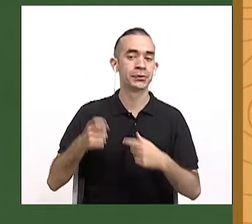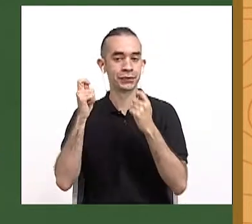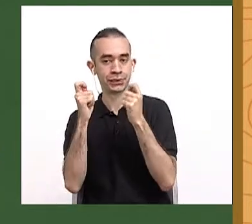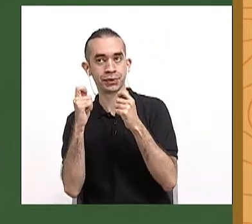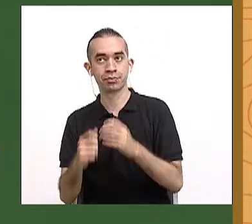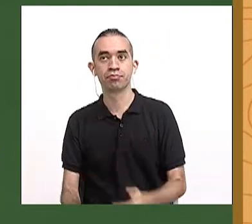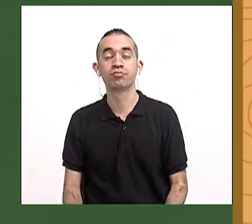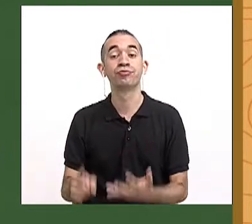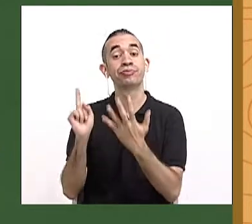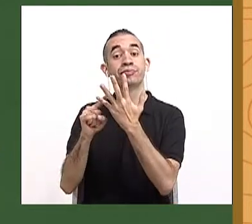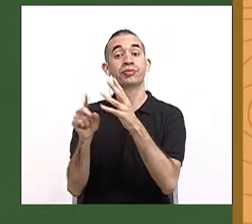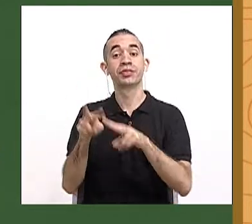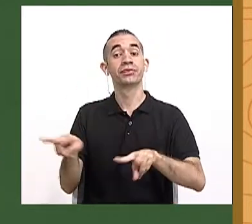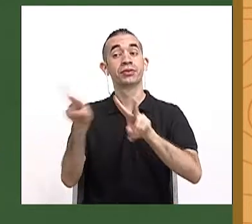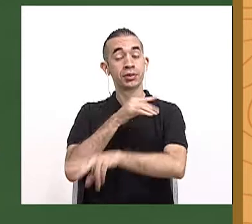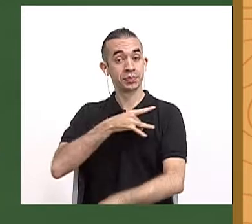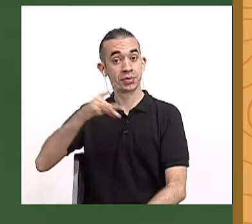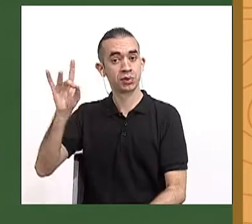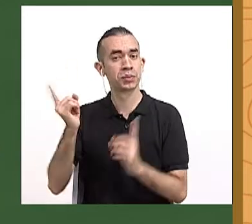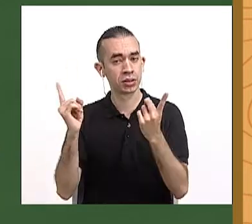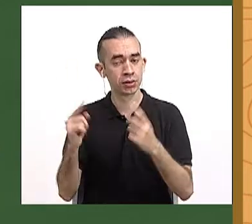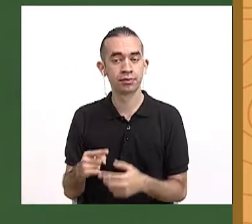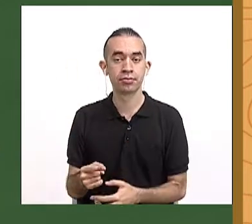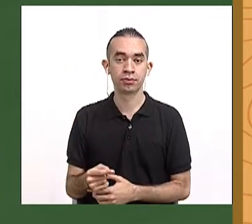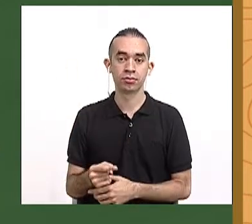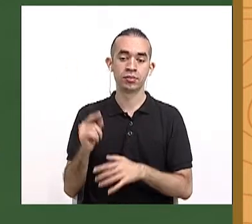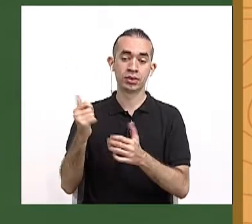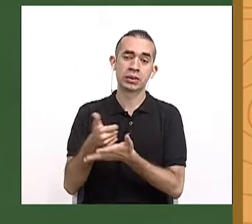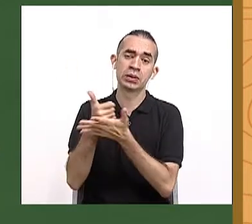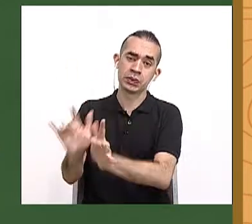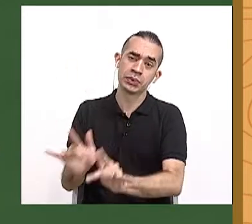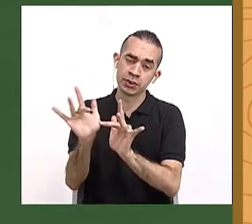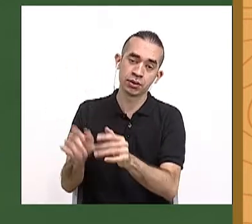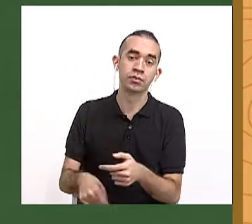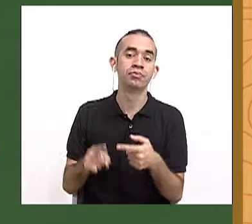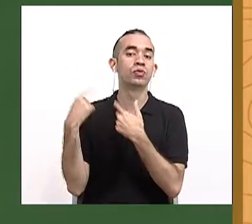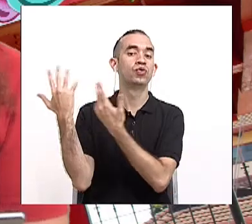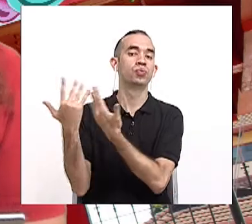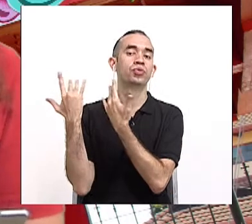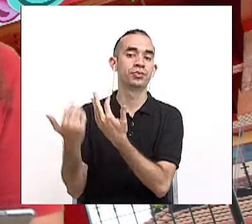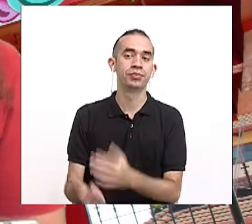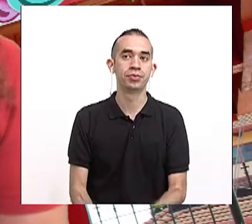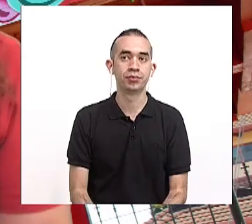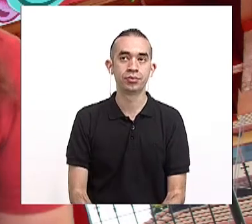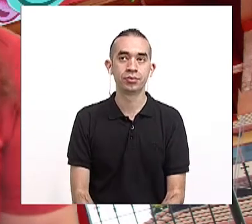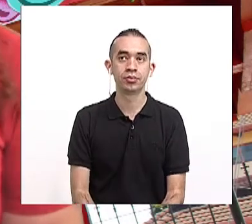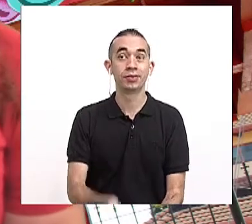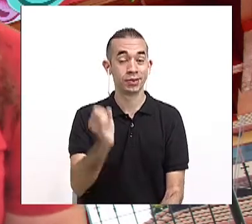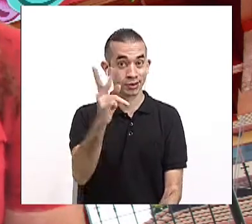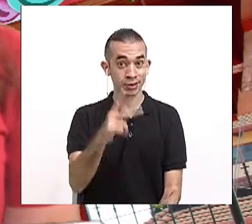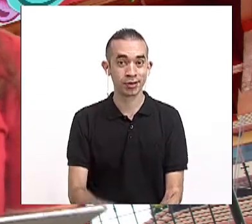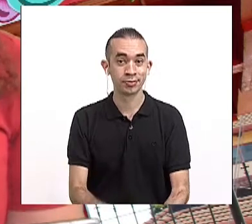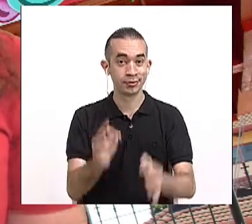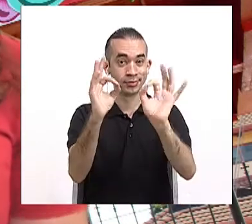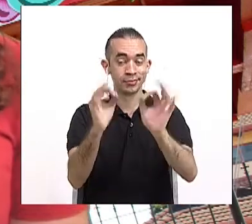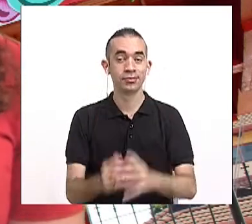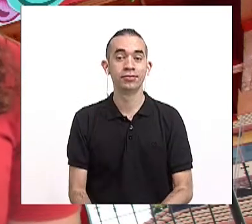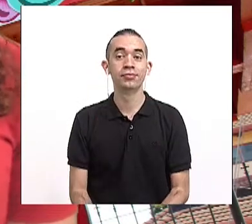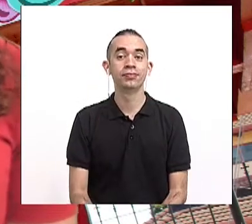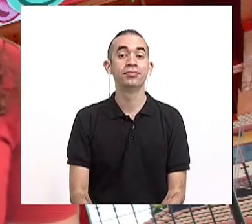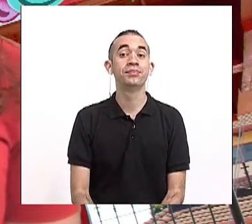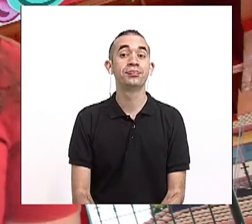And as spiritual values, we have charity and hope. Okay, very good.